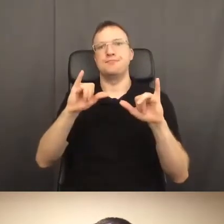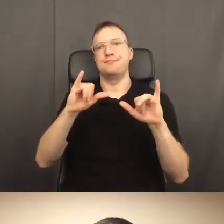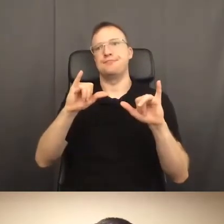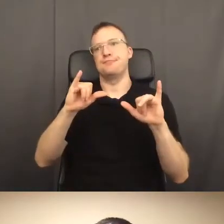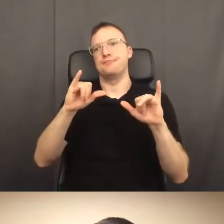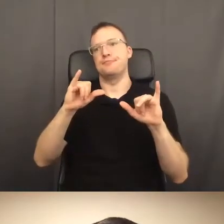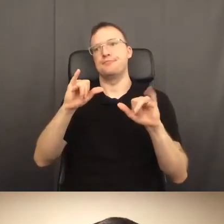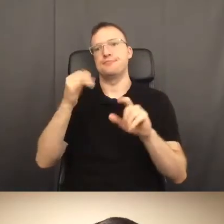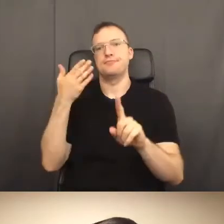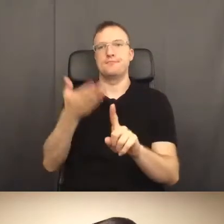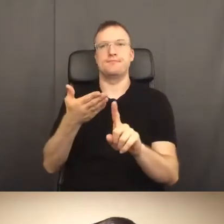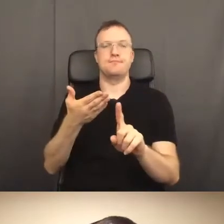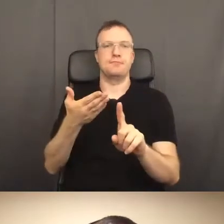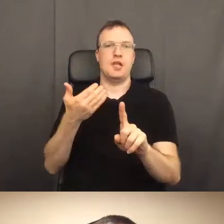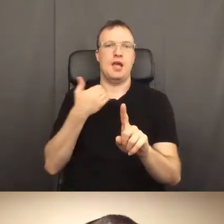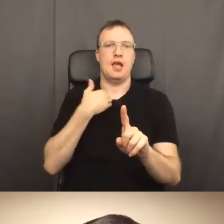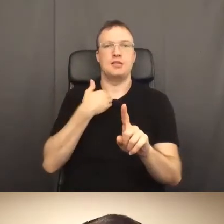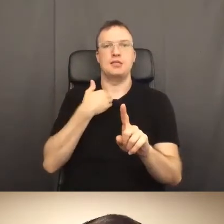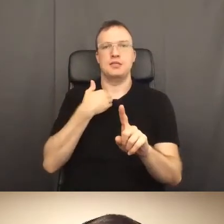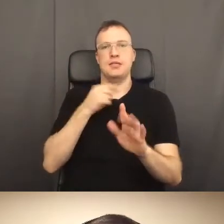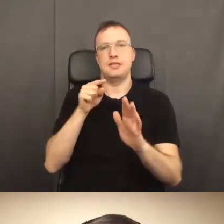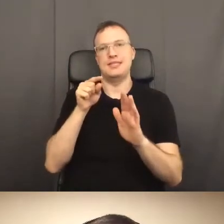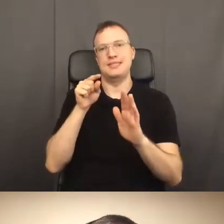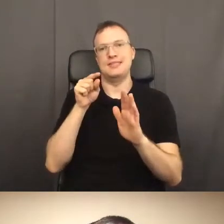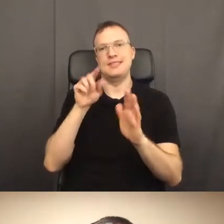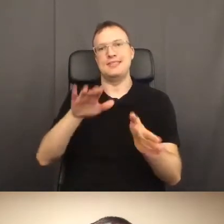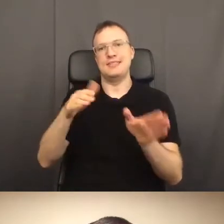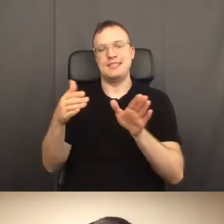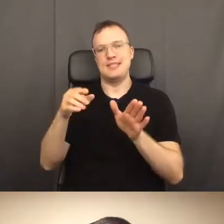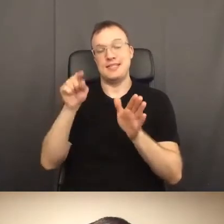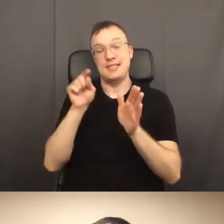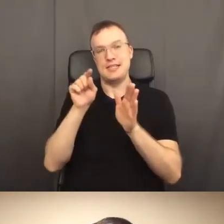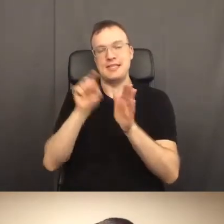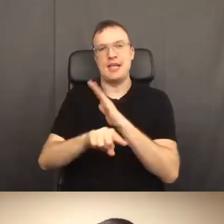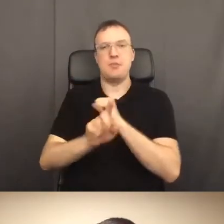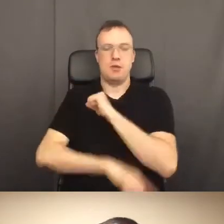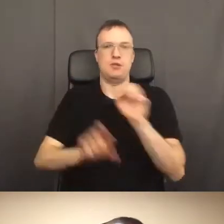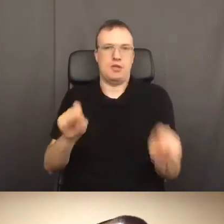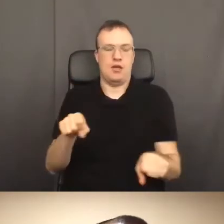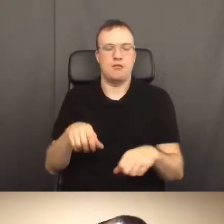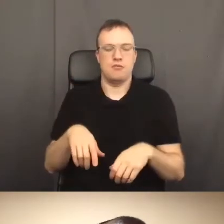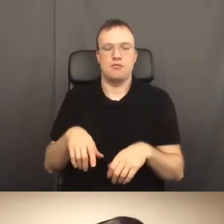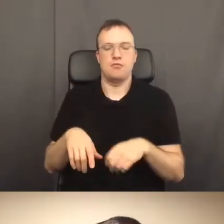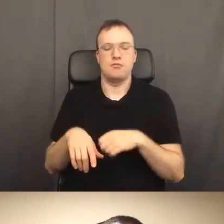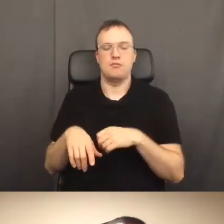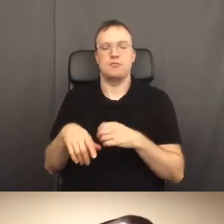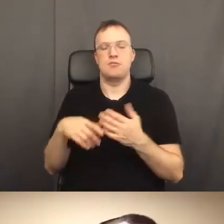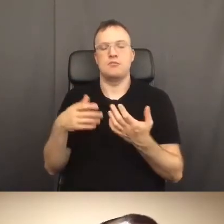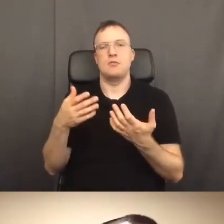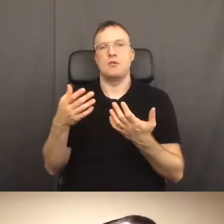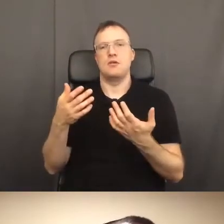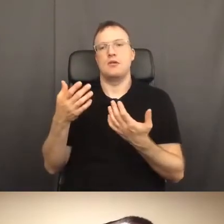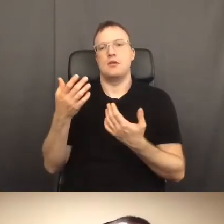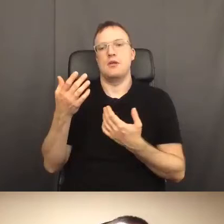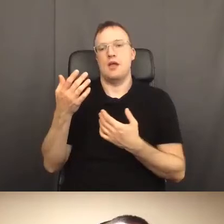still has a death penalty. And I think I'm hoping